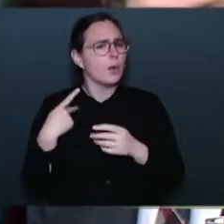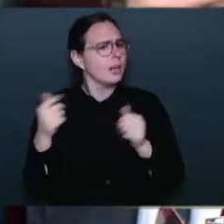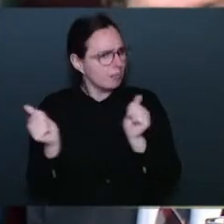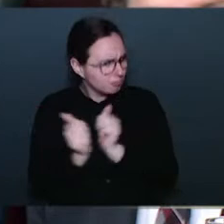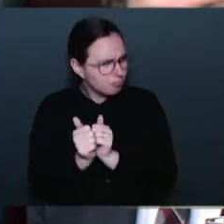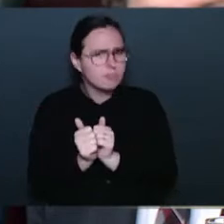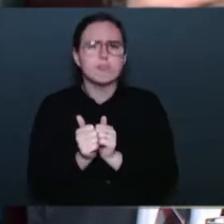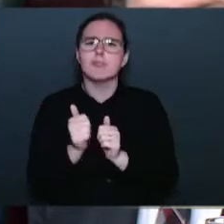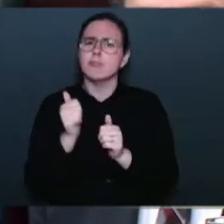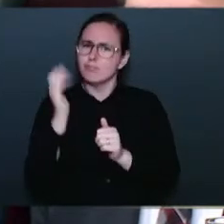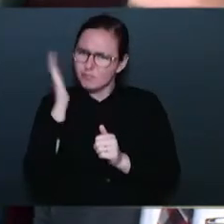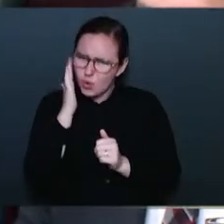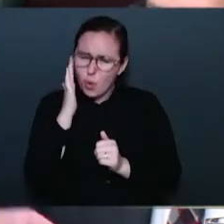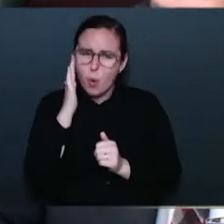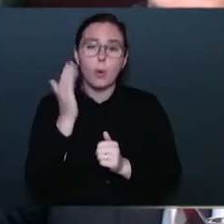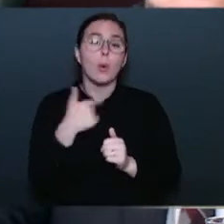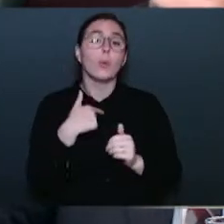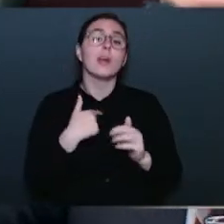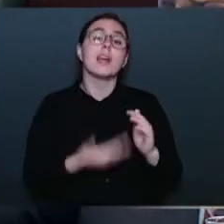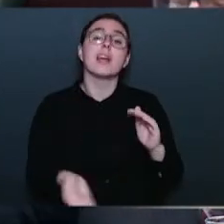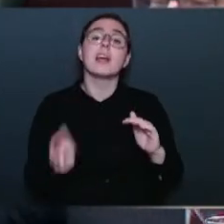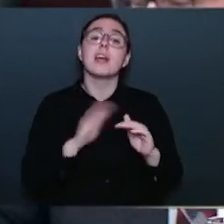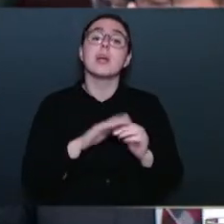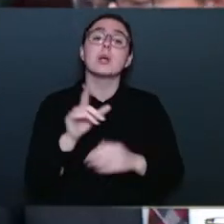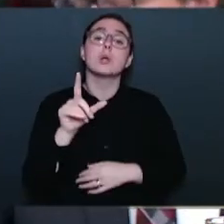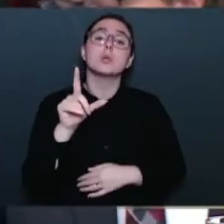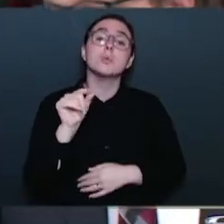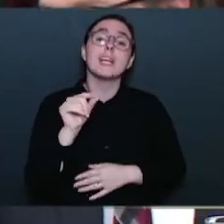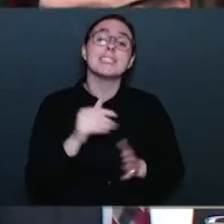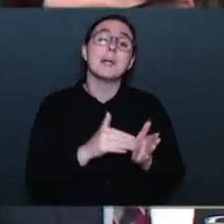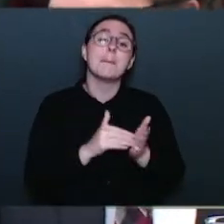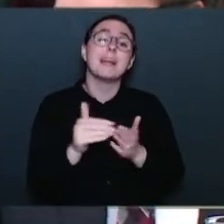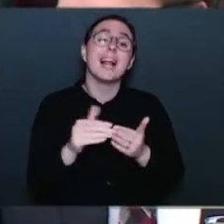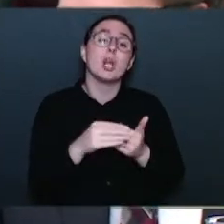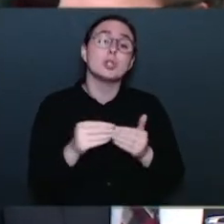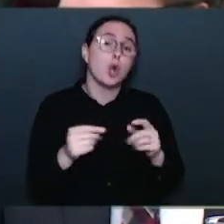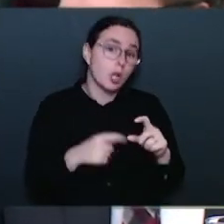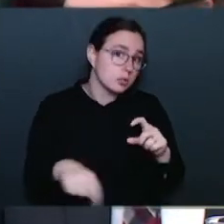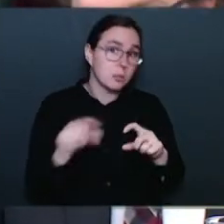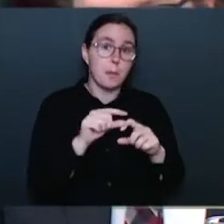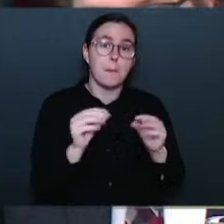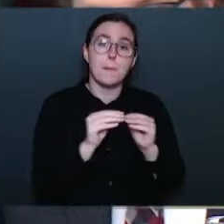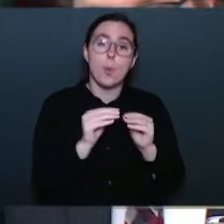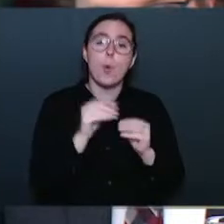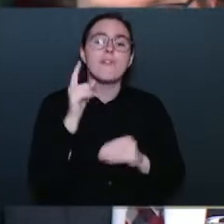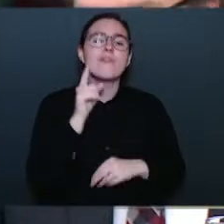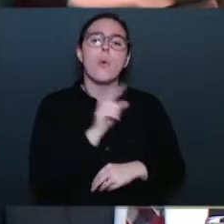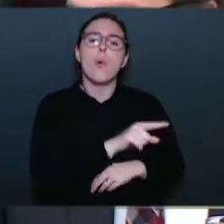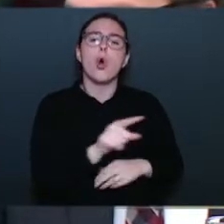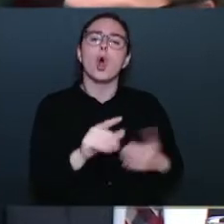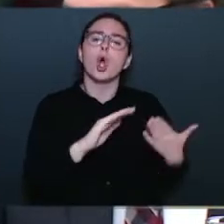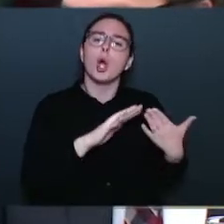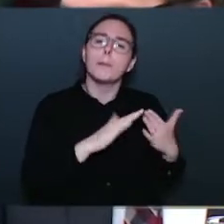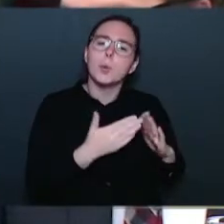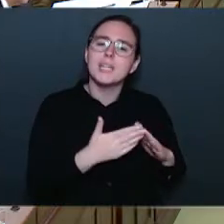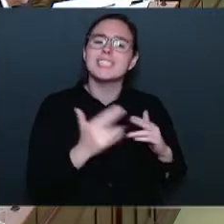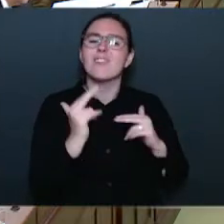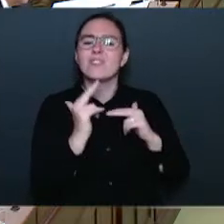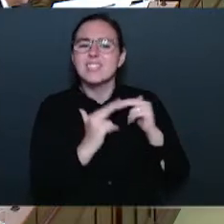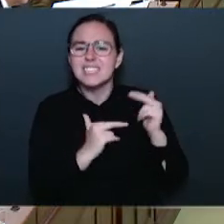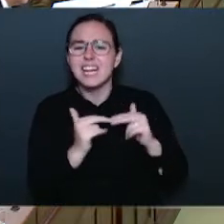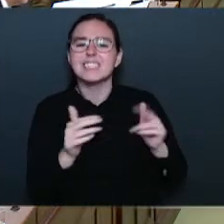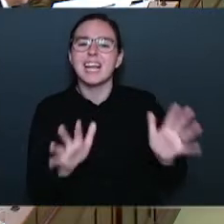million dollar more for Community facility enhancement program Mr Speaker we're on top of this helping Alberta